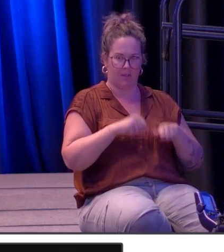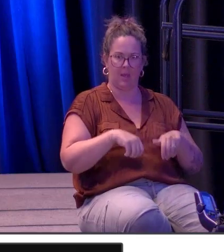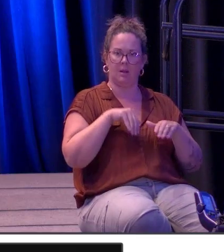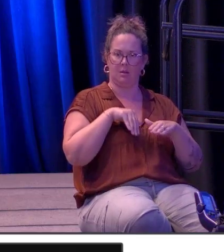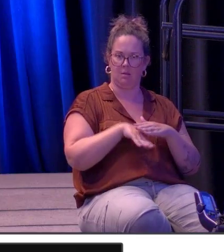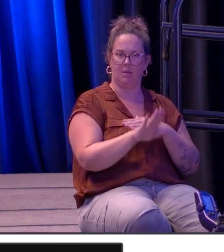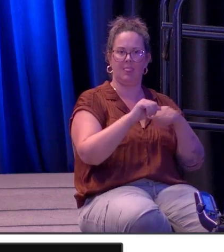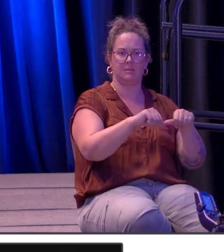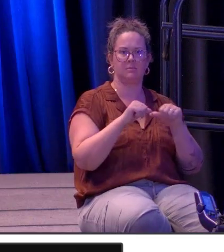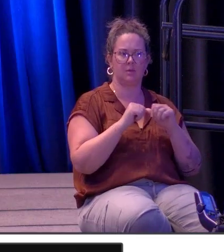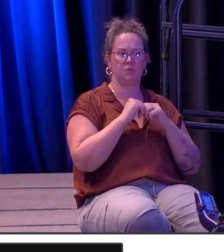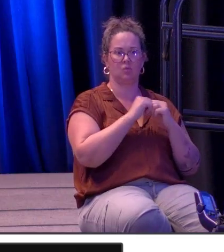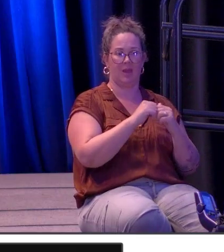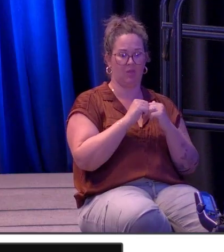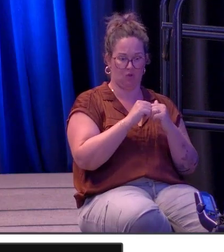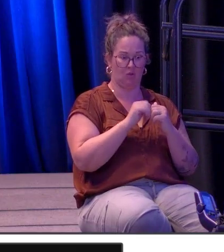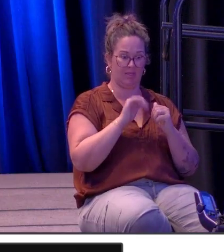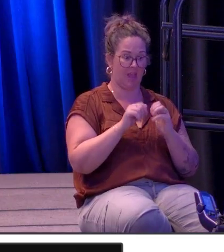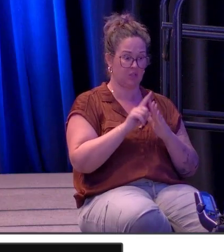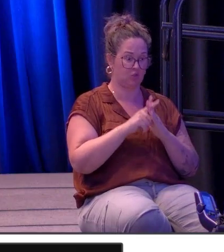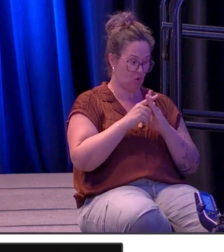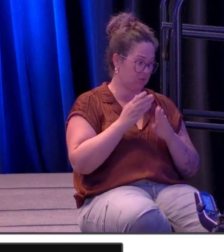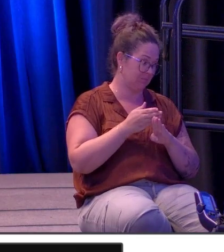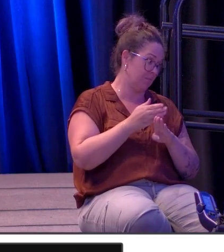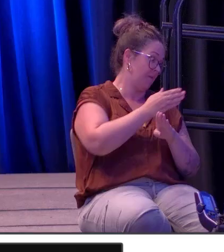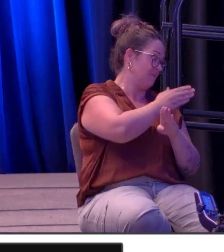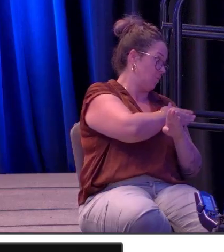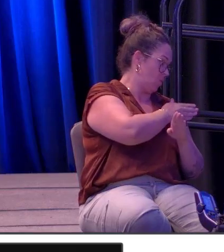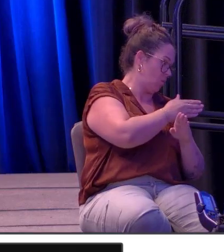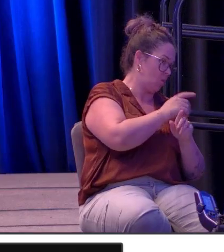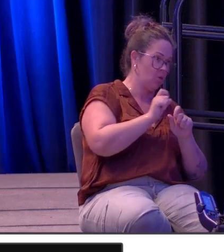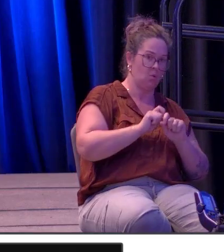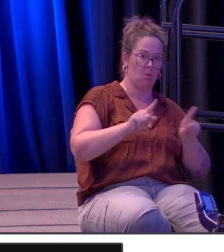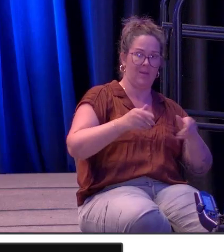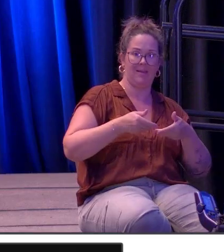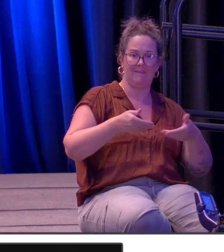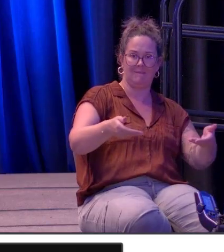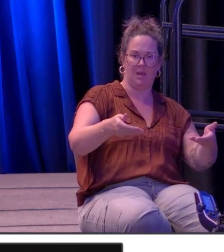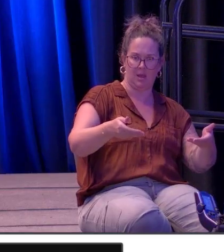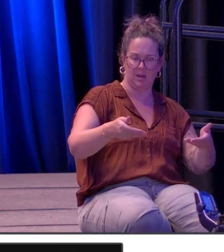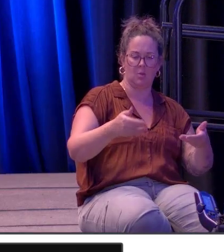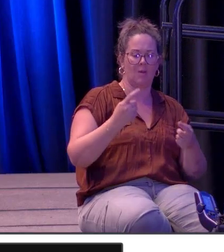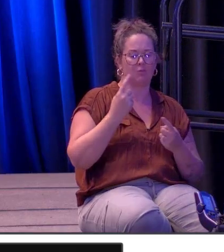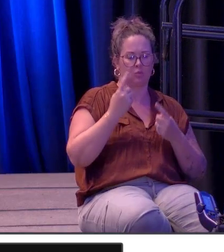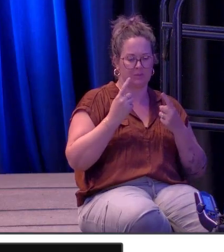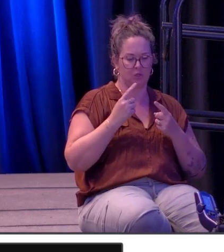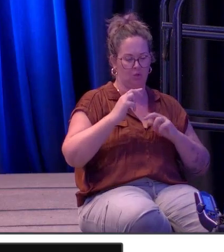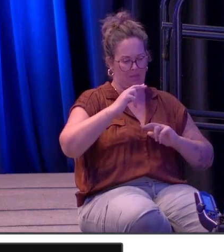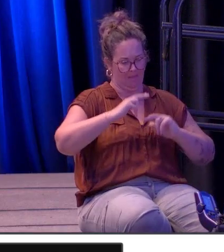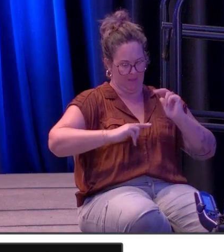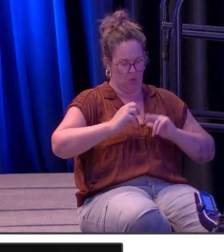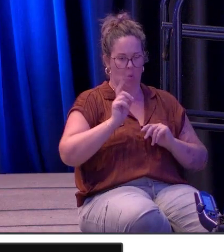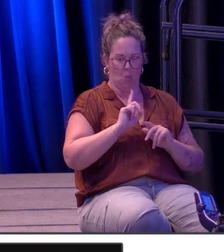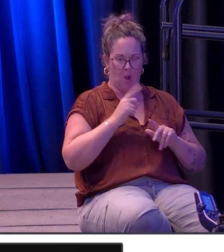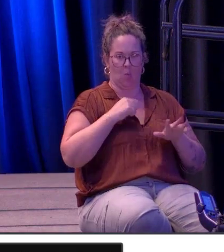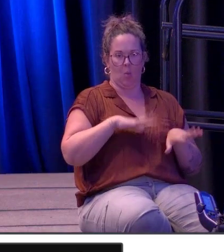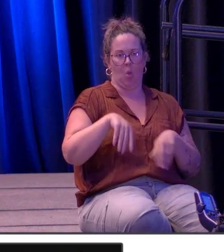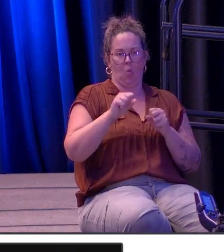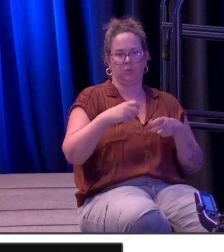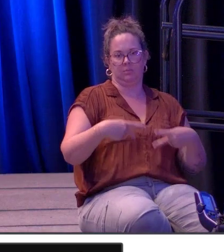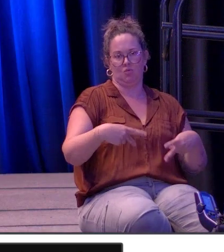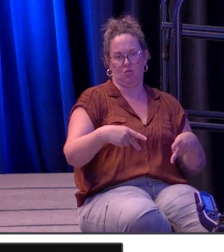starts long before we send out the invites, but thinking about where are we going to have the party? Yes, thank